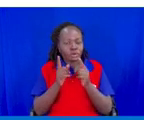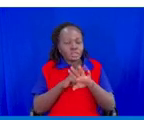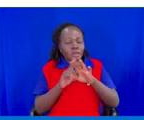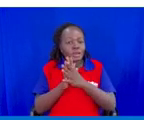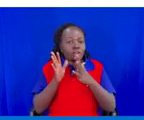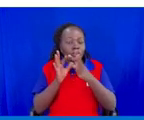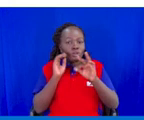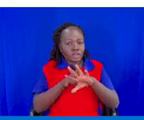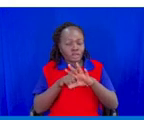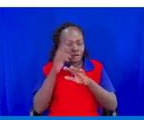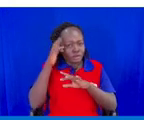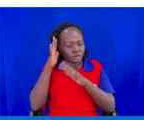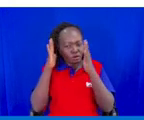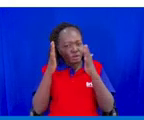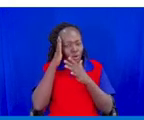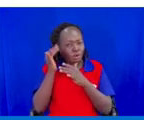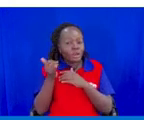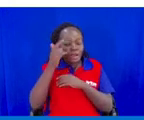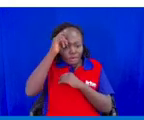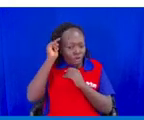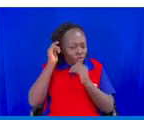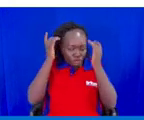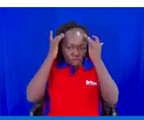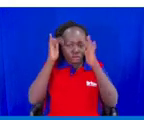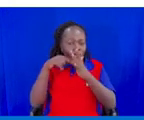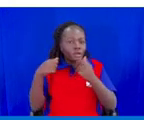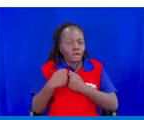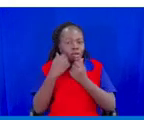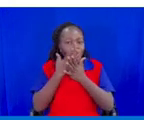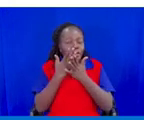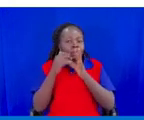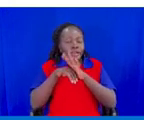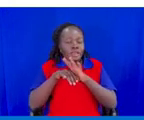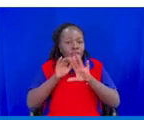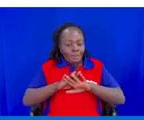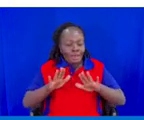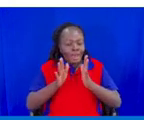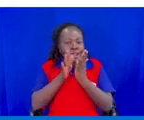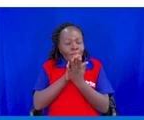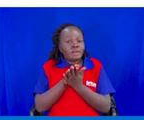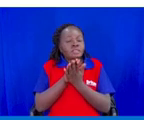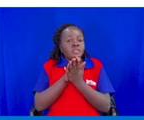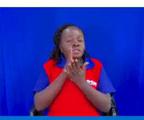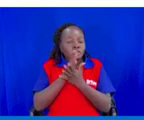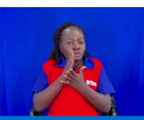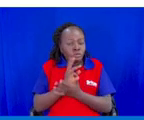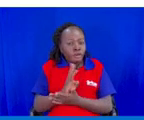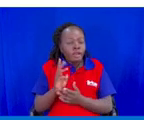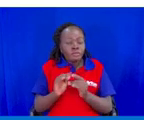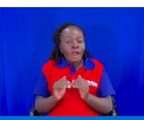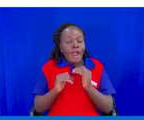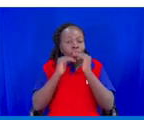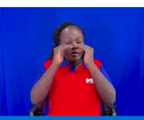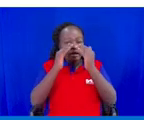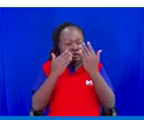reason has been because of all the uncertainty in the market. Banks are not willing to advance new loans, so they're sitting on so